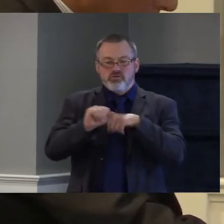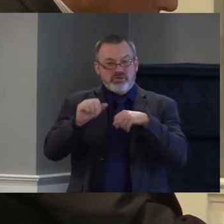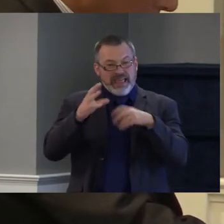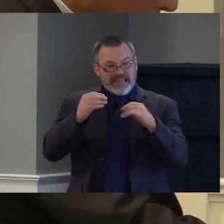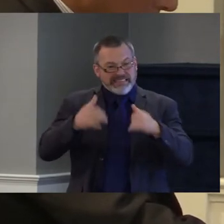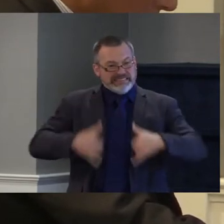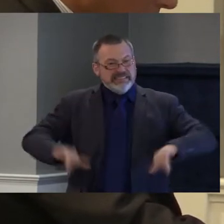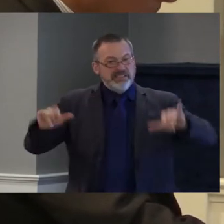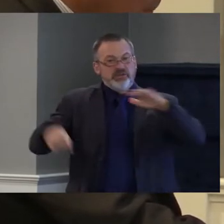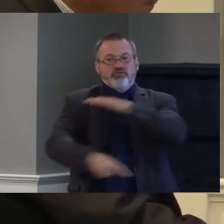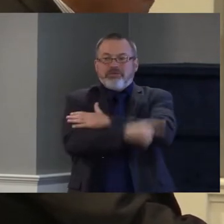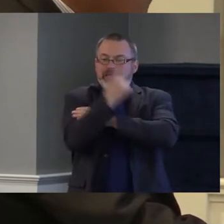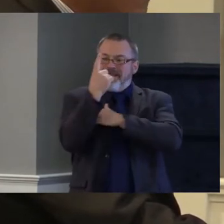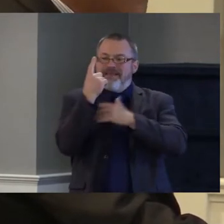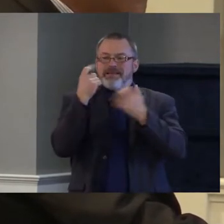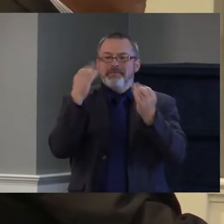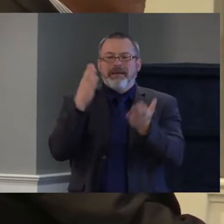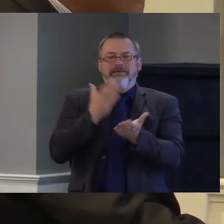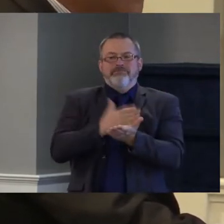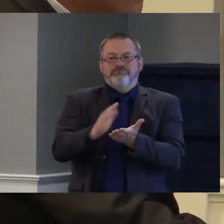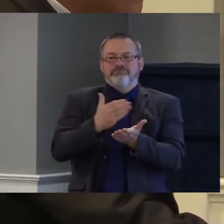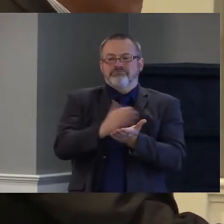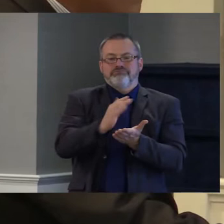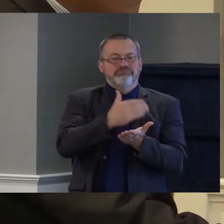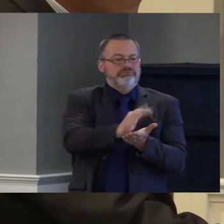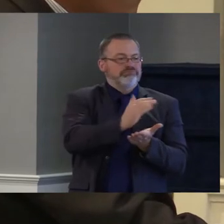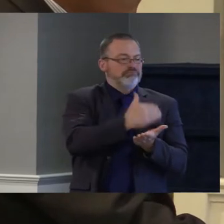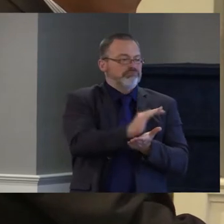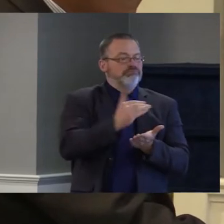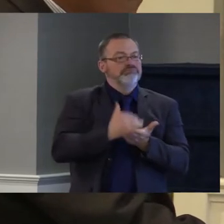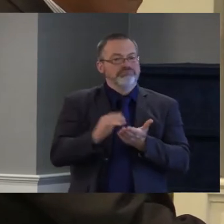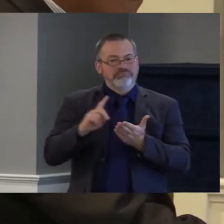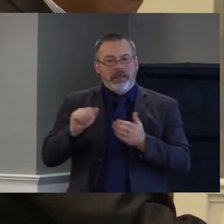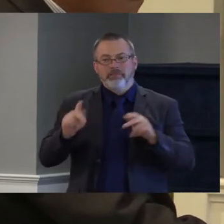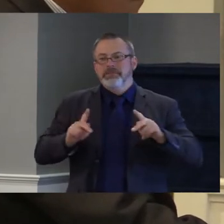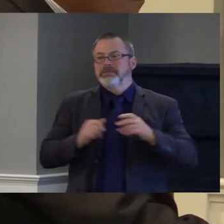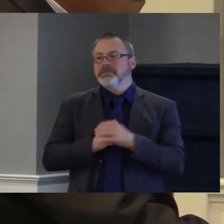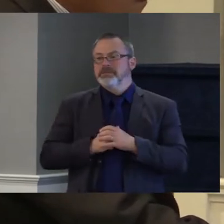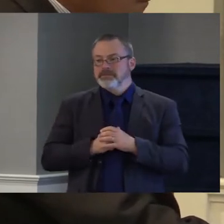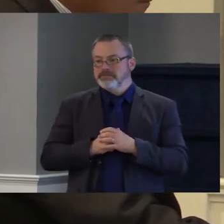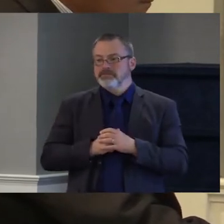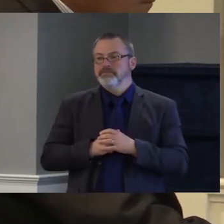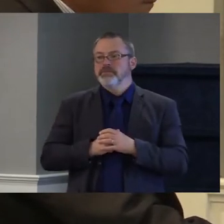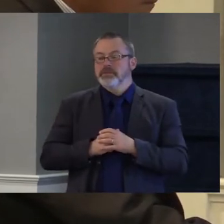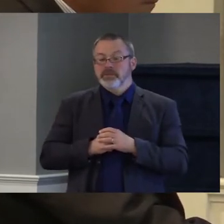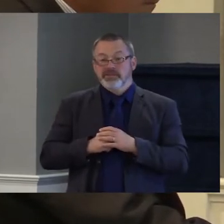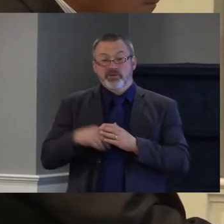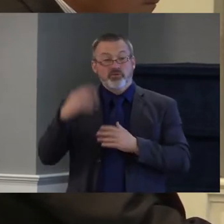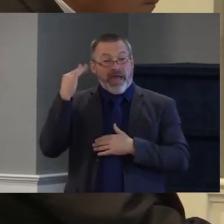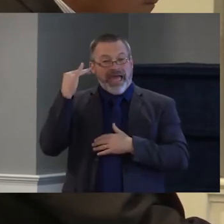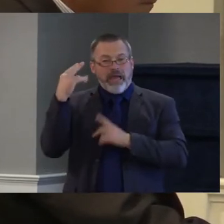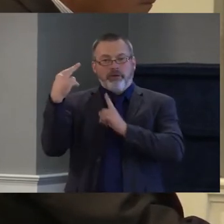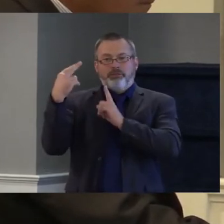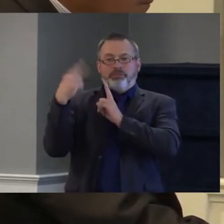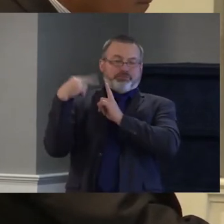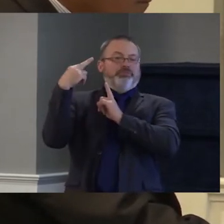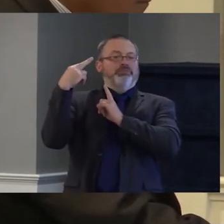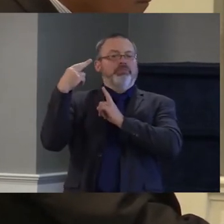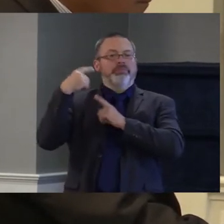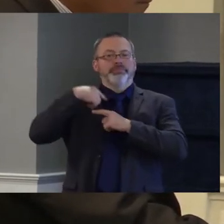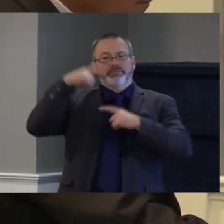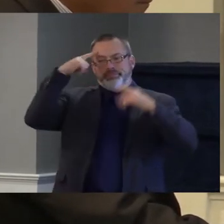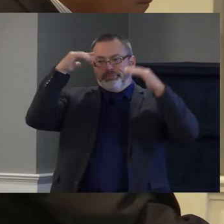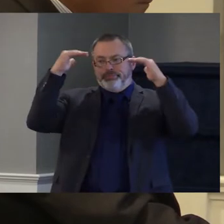society. Those considered to be, quote, feeble-minded were whisked away from their families to live in, quote, horrible